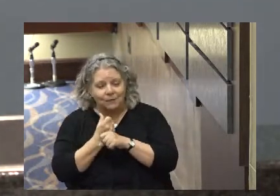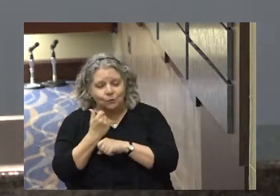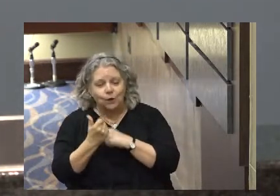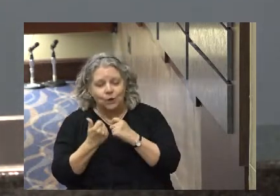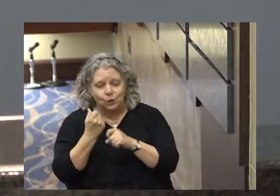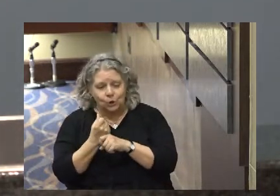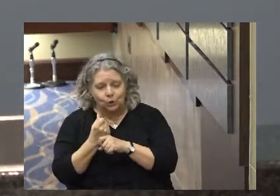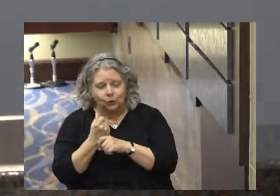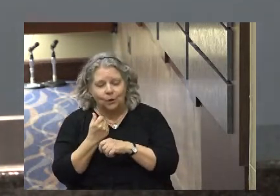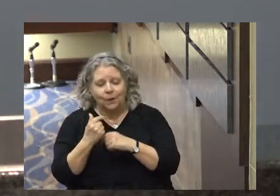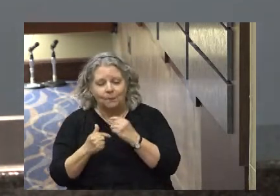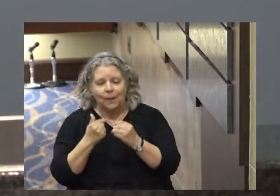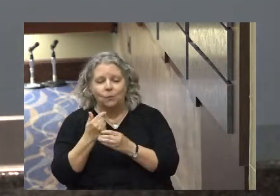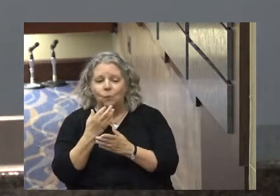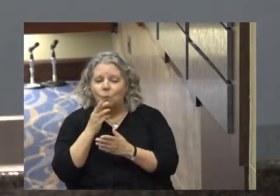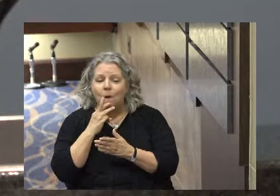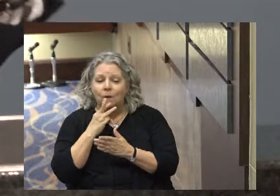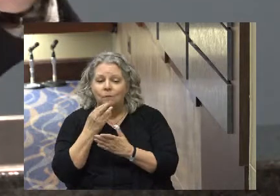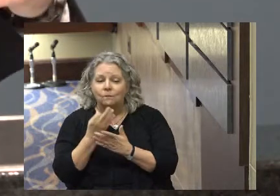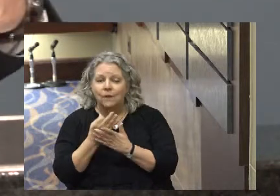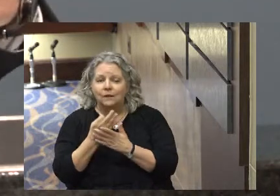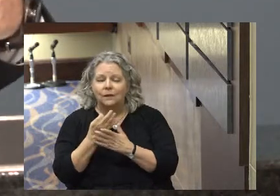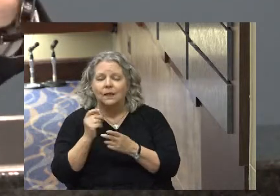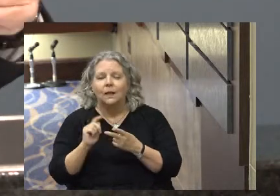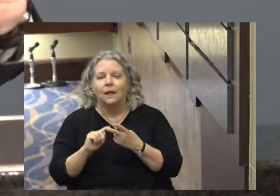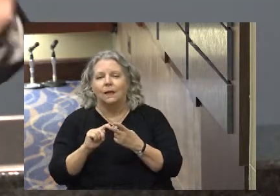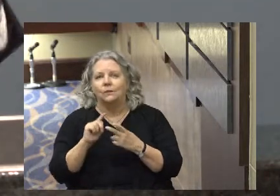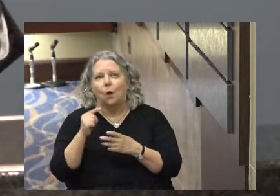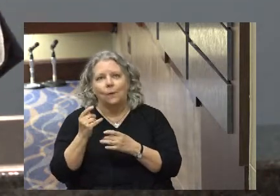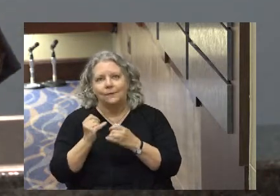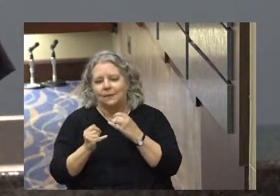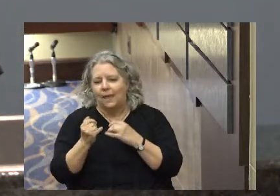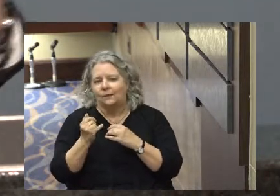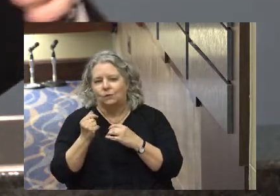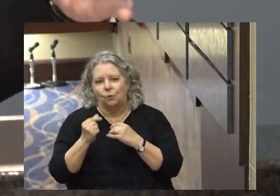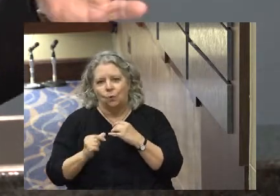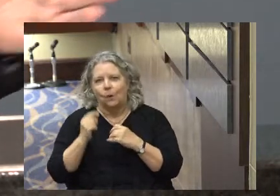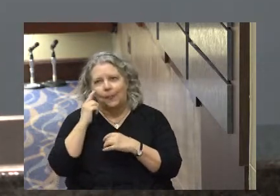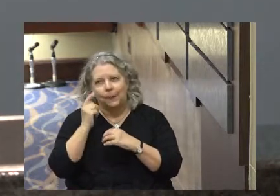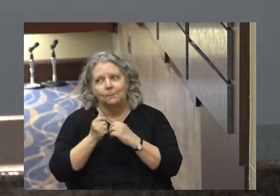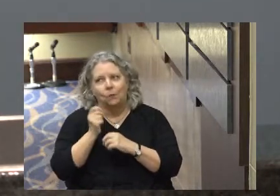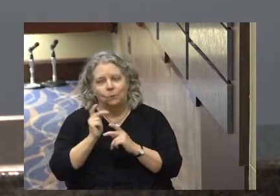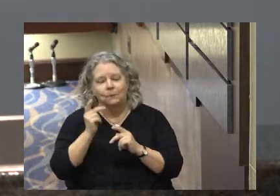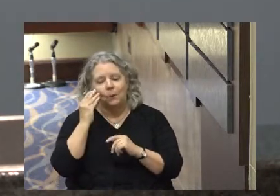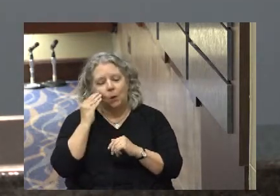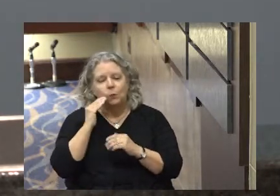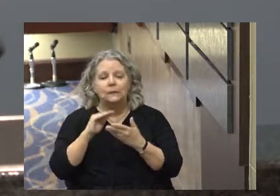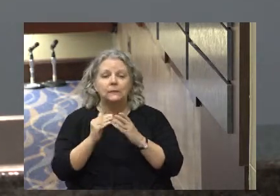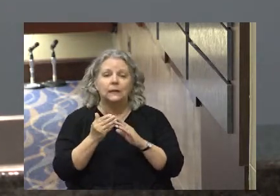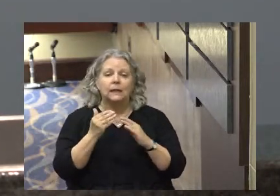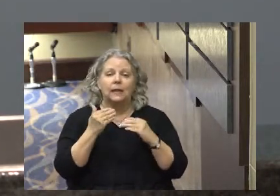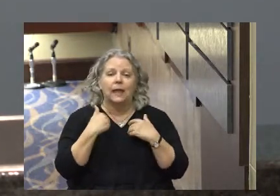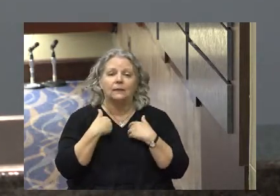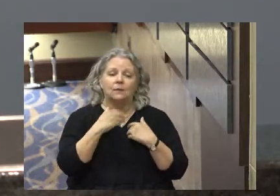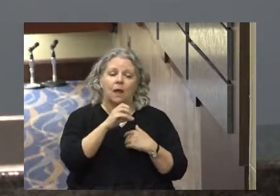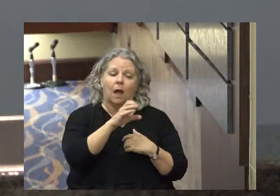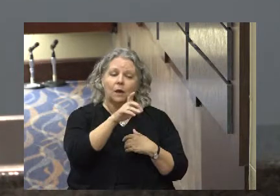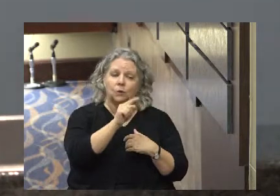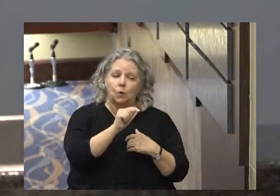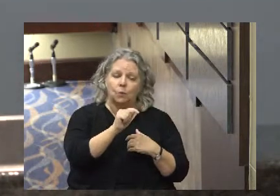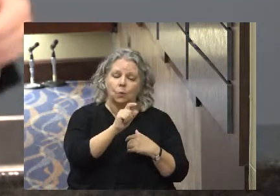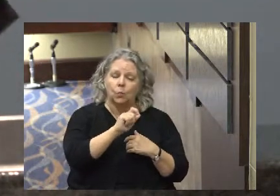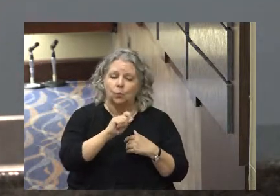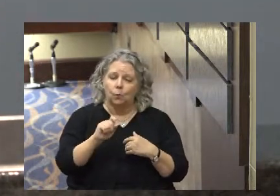it's always the last quarter. And again, I think most people know that the city is on a October to September fiscal